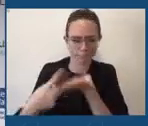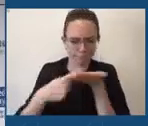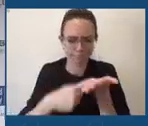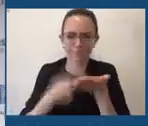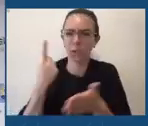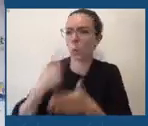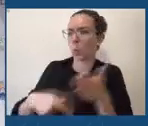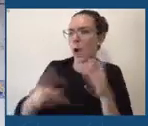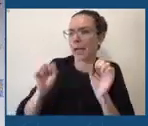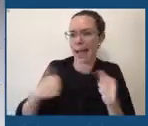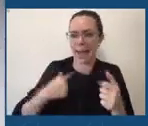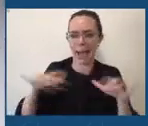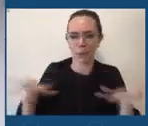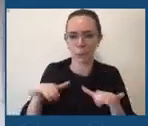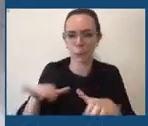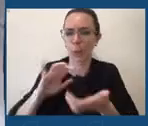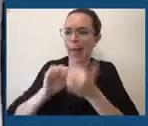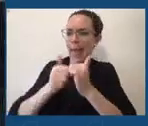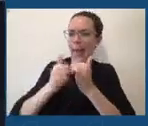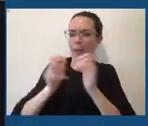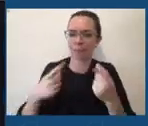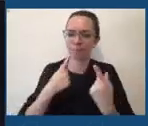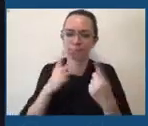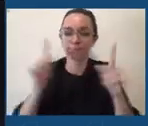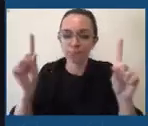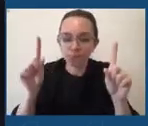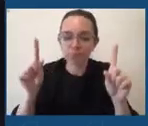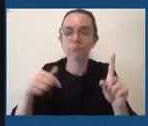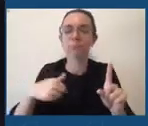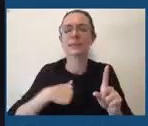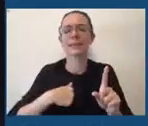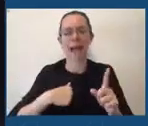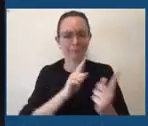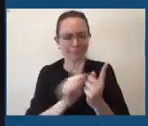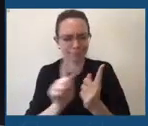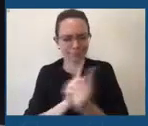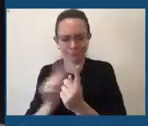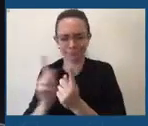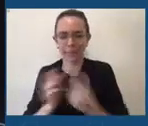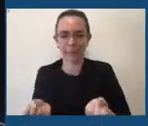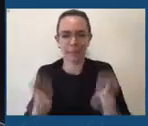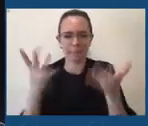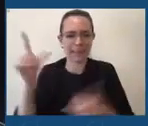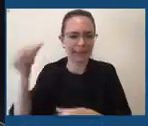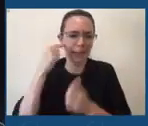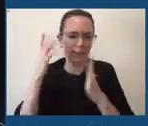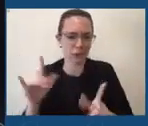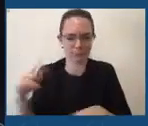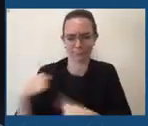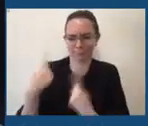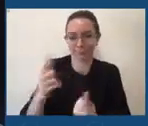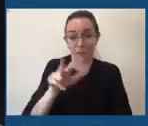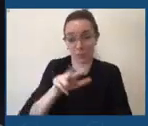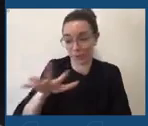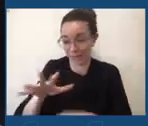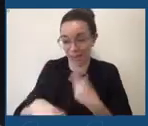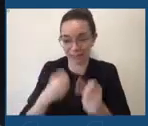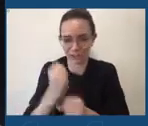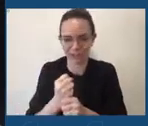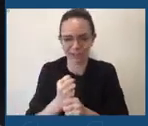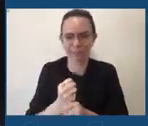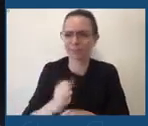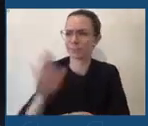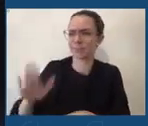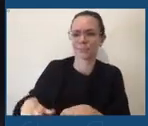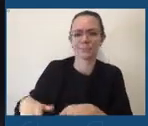it. And I've met and dealt with governors for the last 35 years. I've not met a governor that